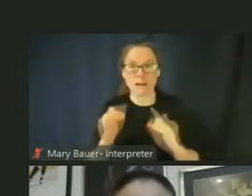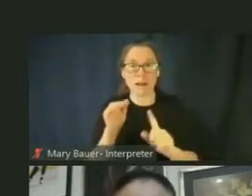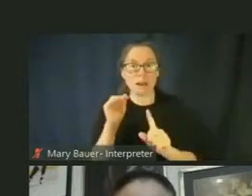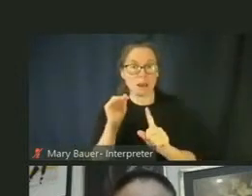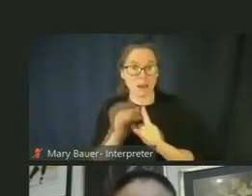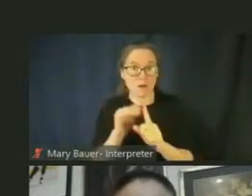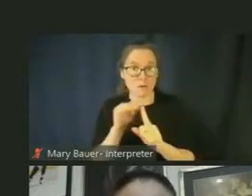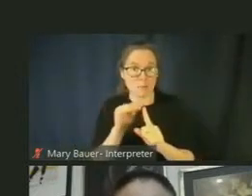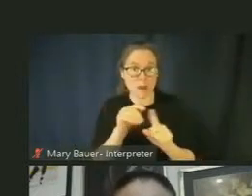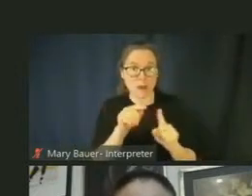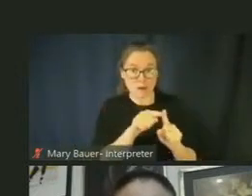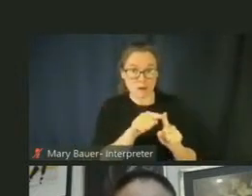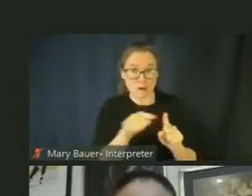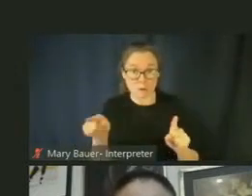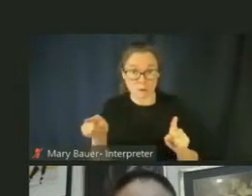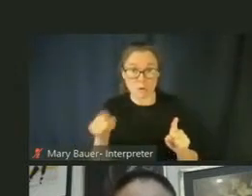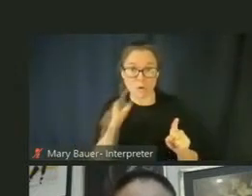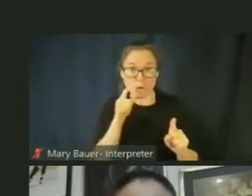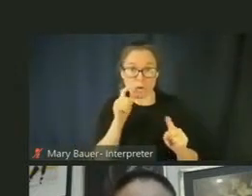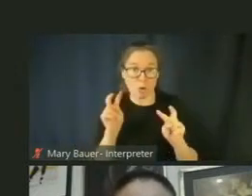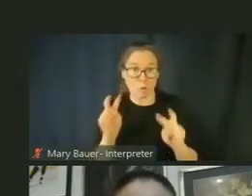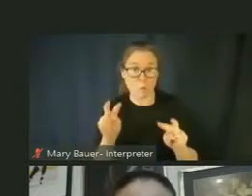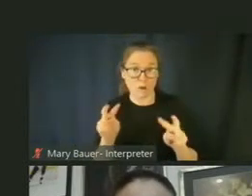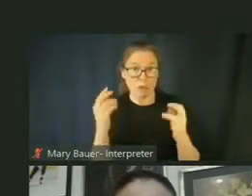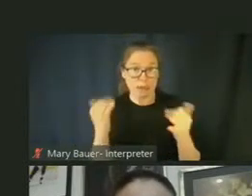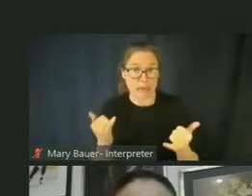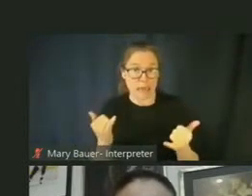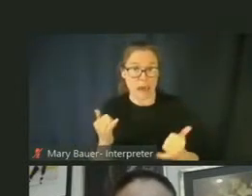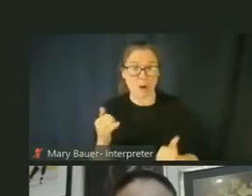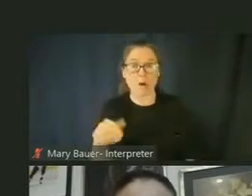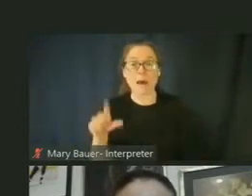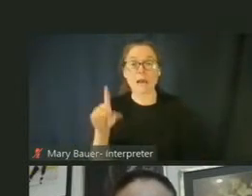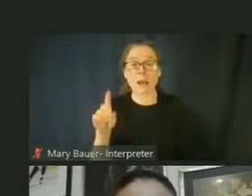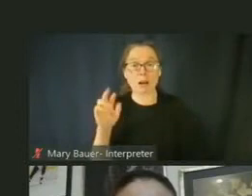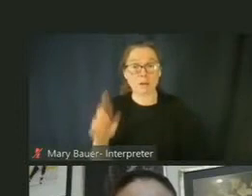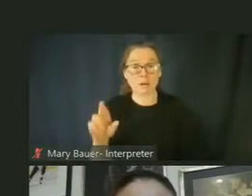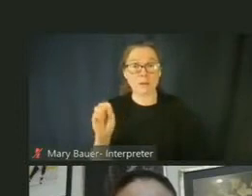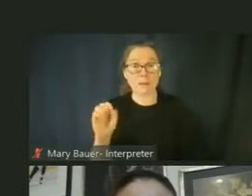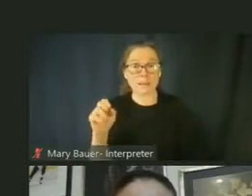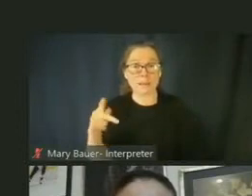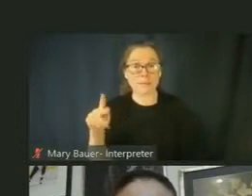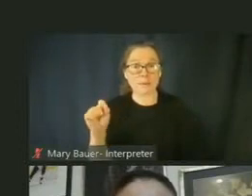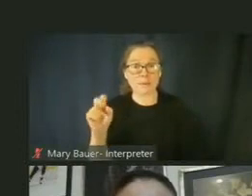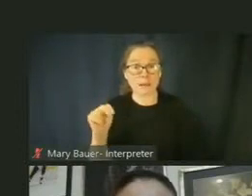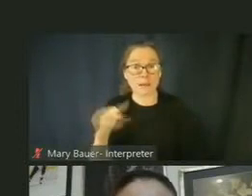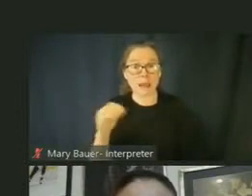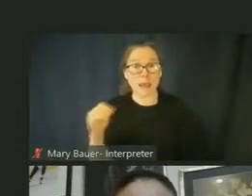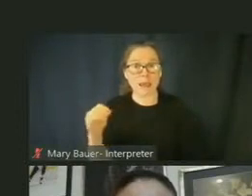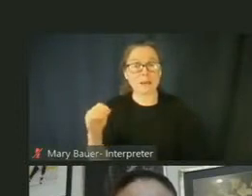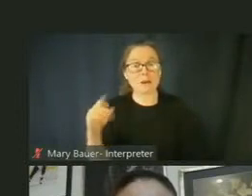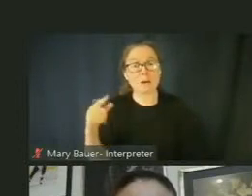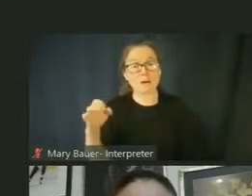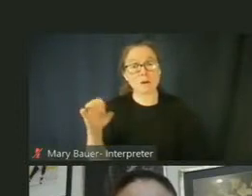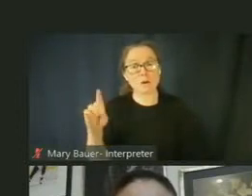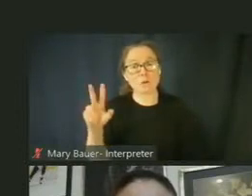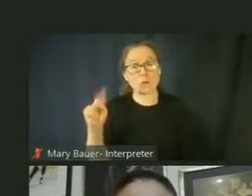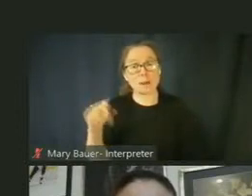be watching is that Dr. Simpson and Dr. Goodwin are part of the PPS Health Advisory